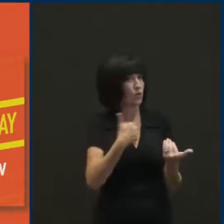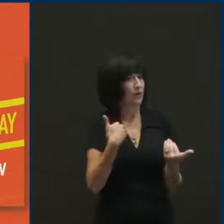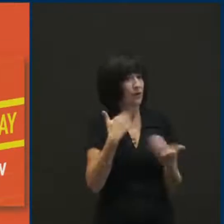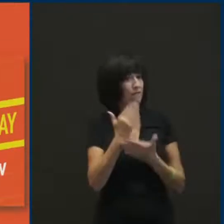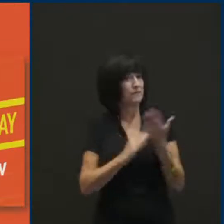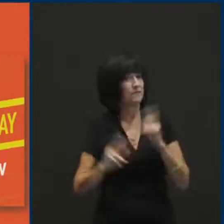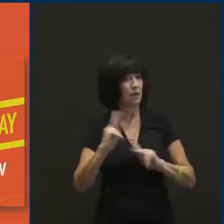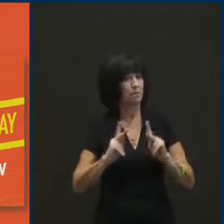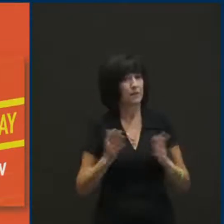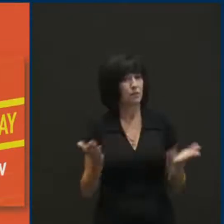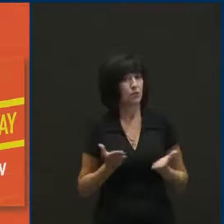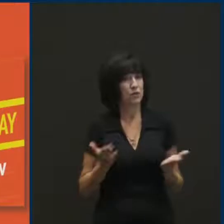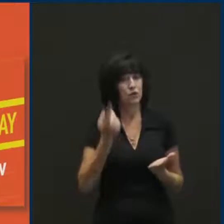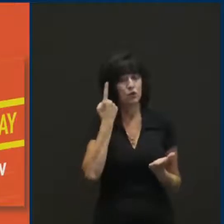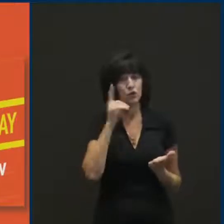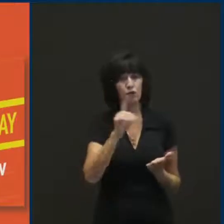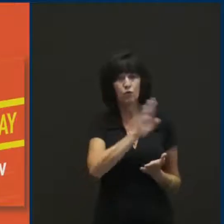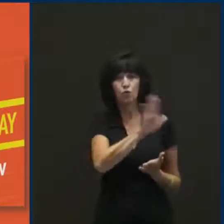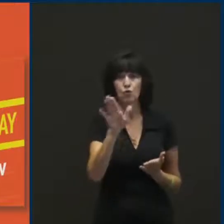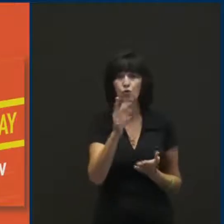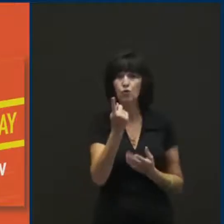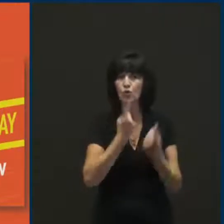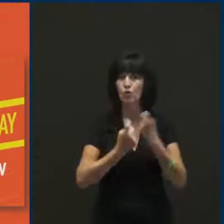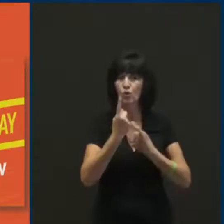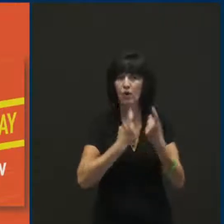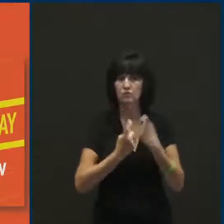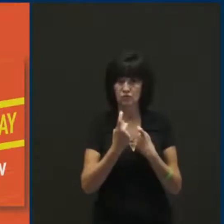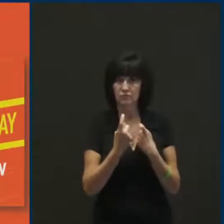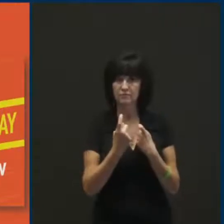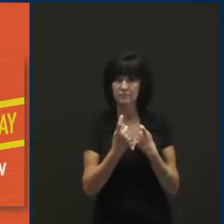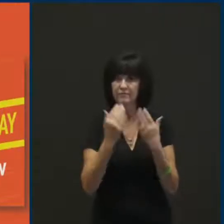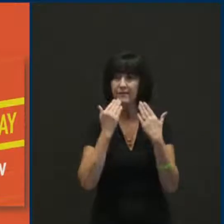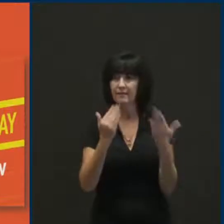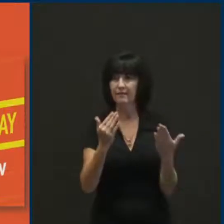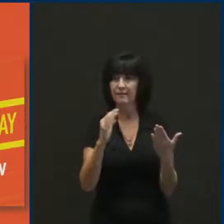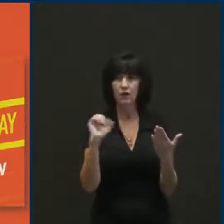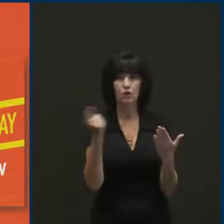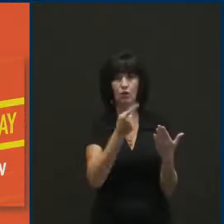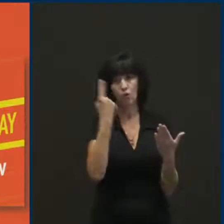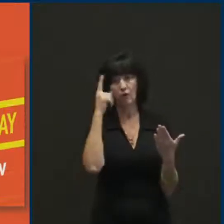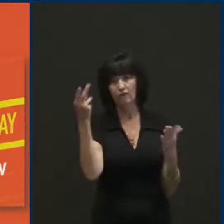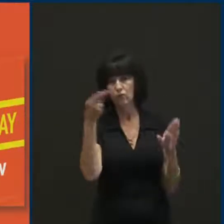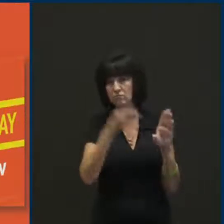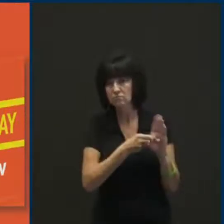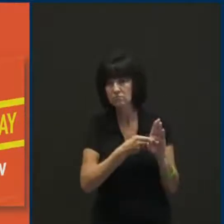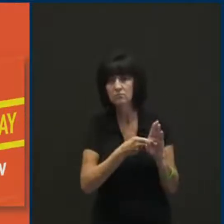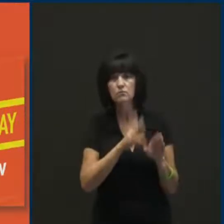pre-submitted questions to answer as well. Thank you, everybody, for joining us